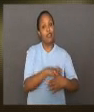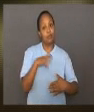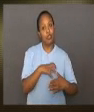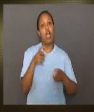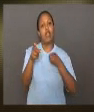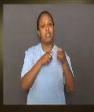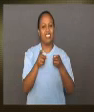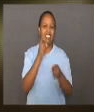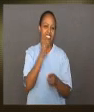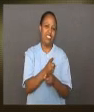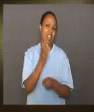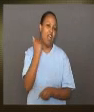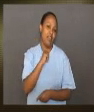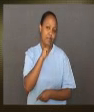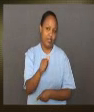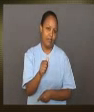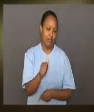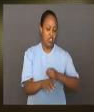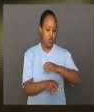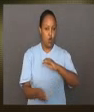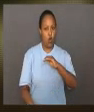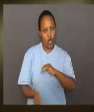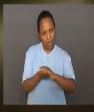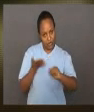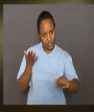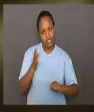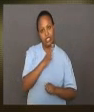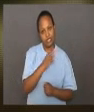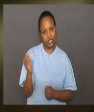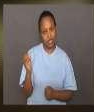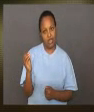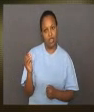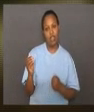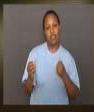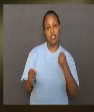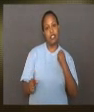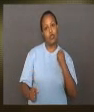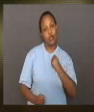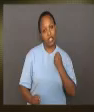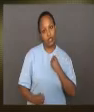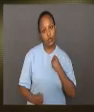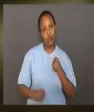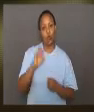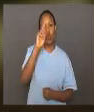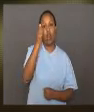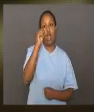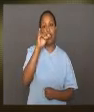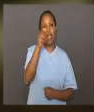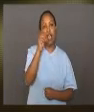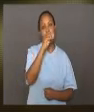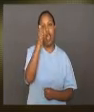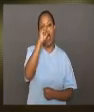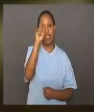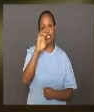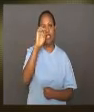major causes of this rebellion were administrative inefficiency, corruption, and the greed of the army